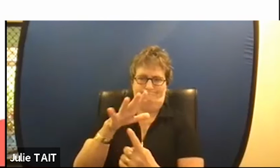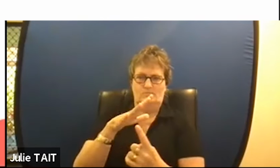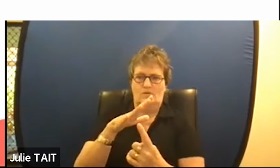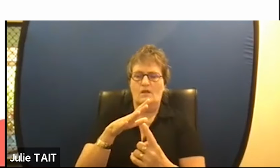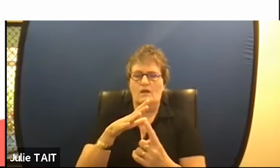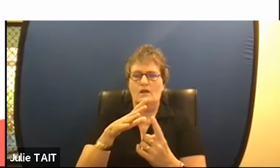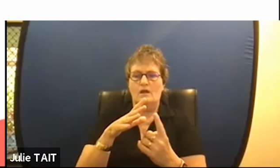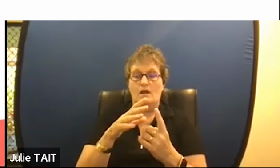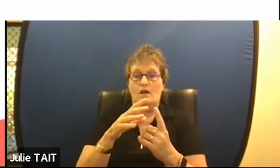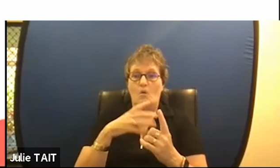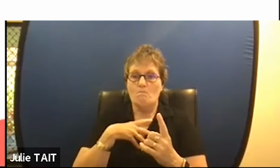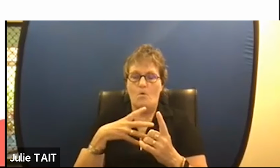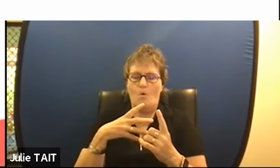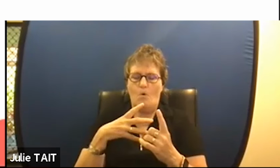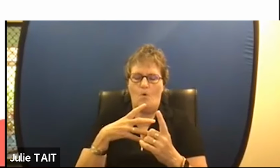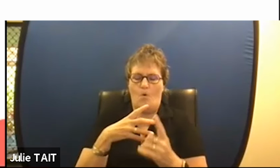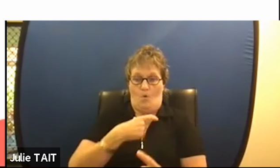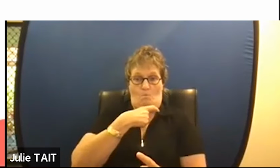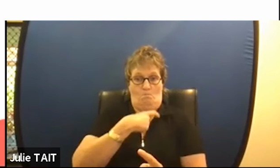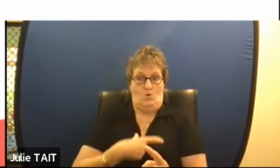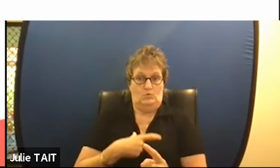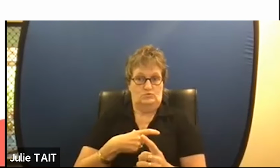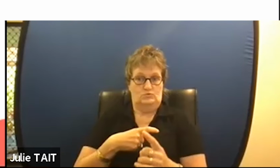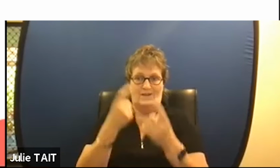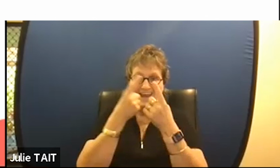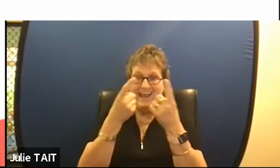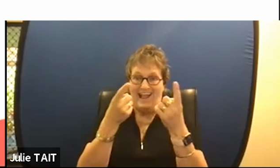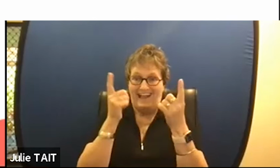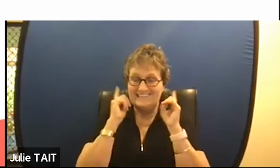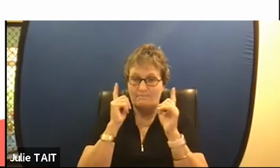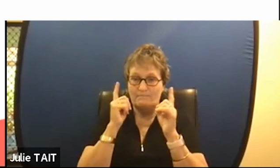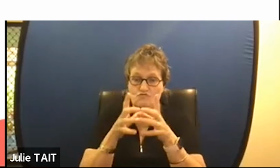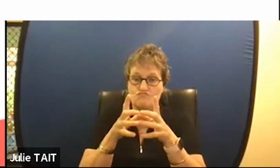I've had after having my course-related problems heard